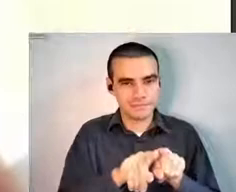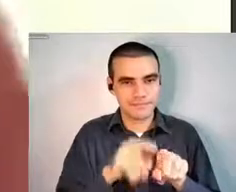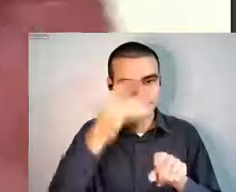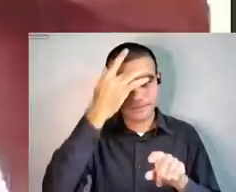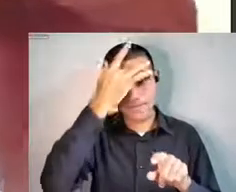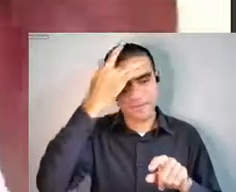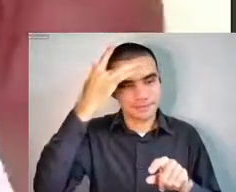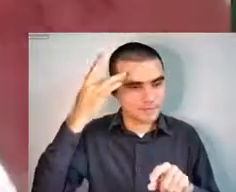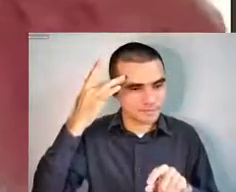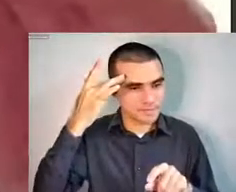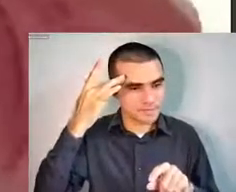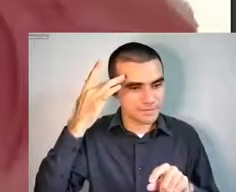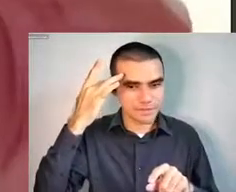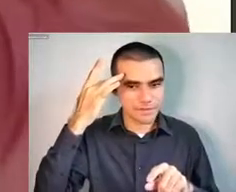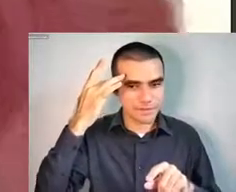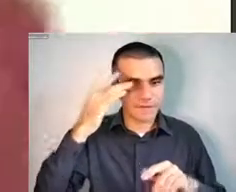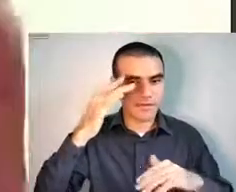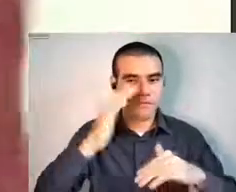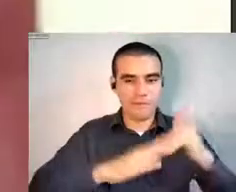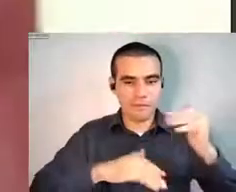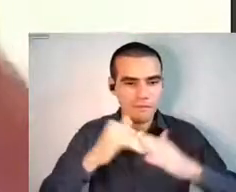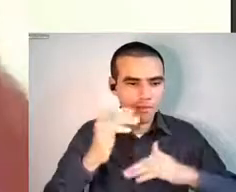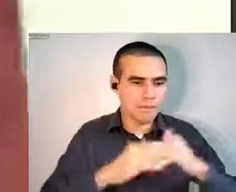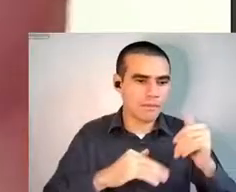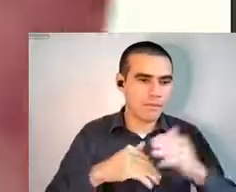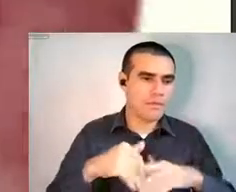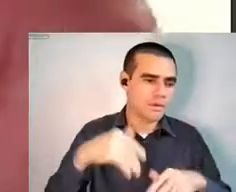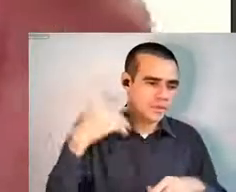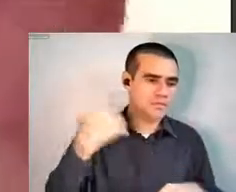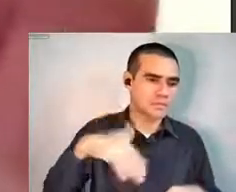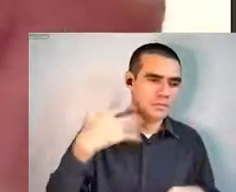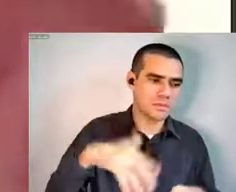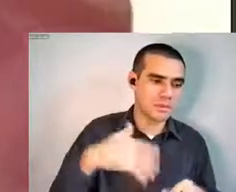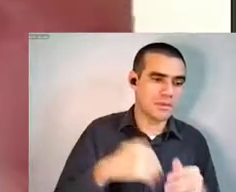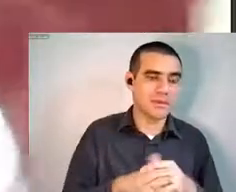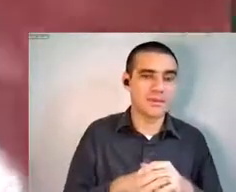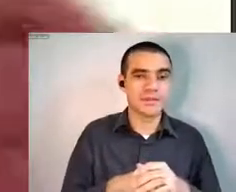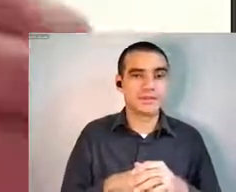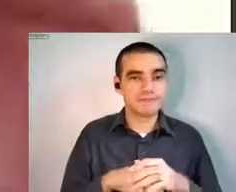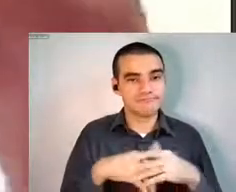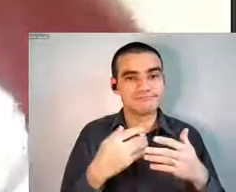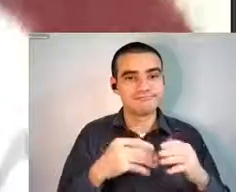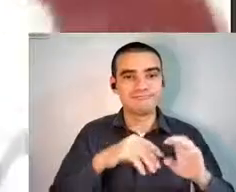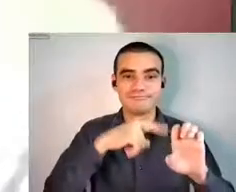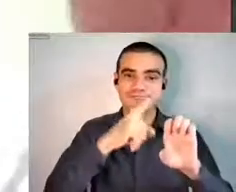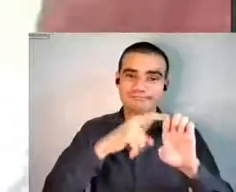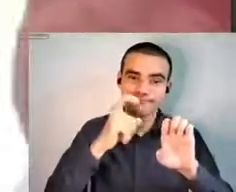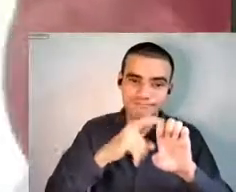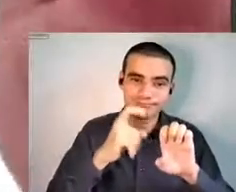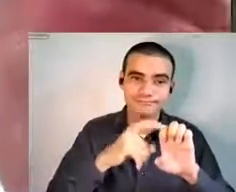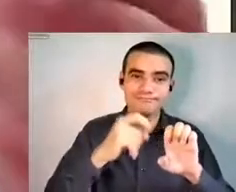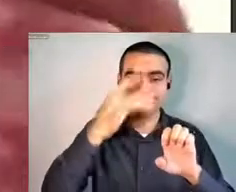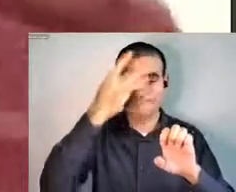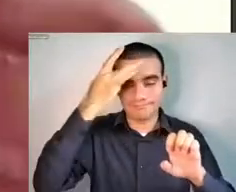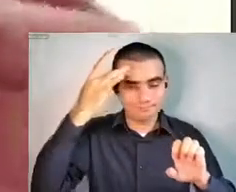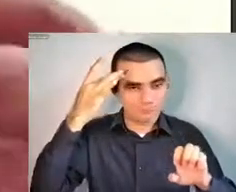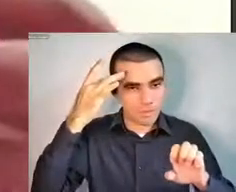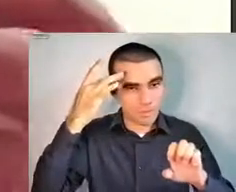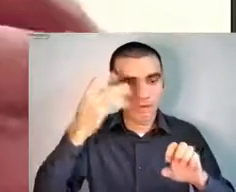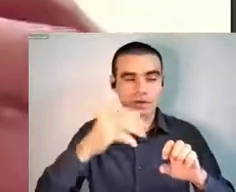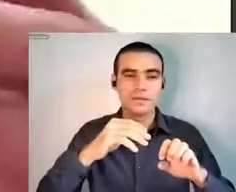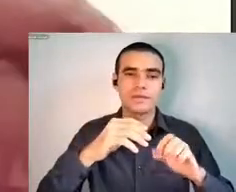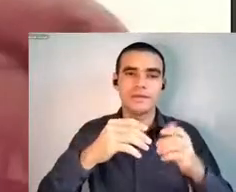headed by people with excellent academic formation. So the entrepreneur behind this